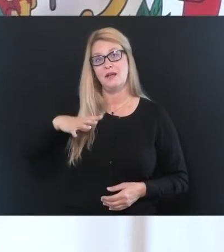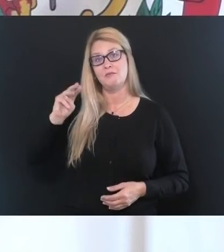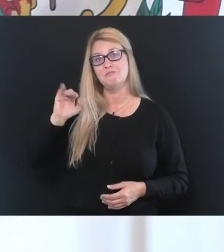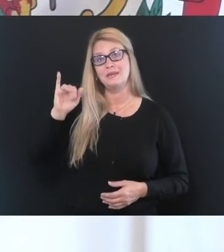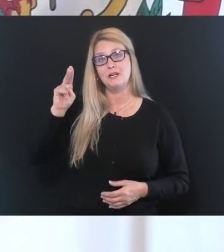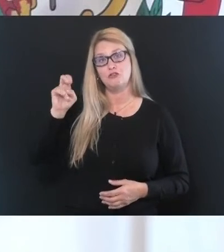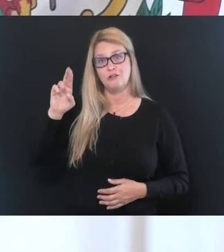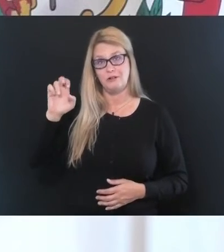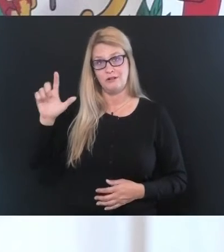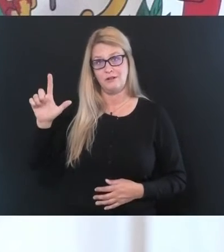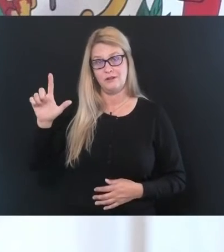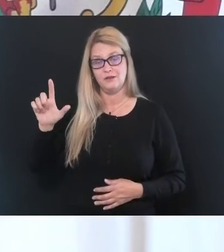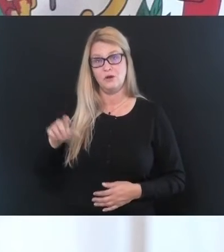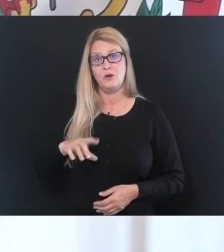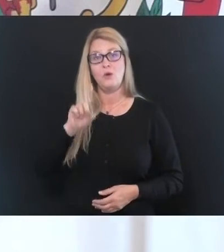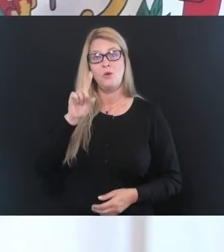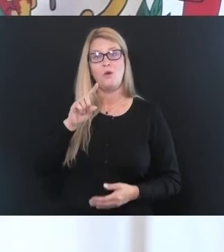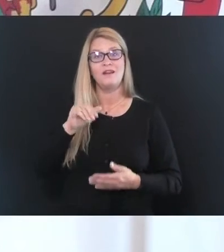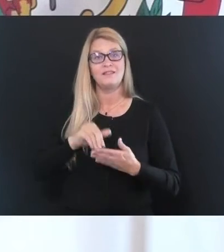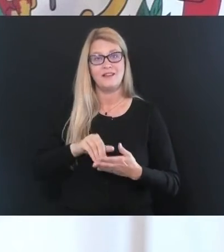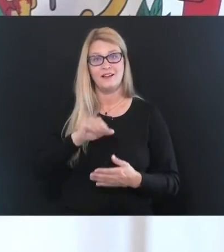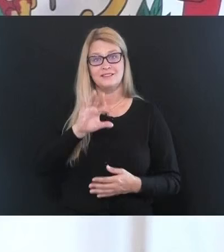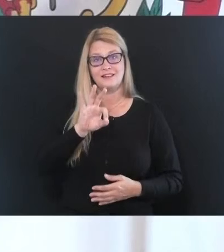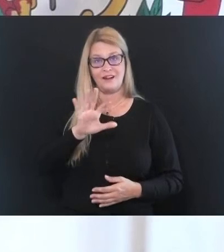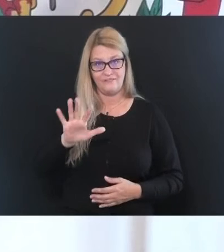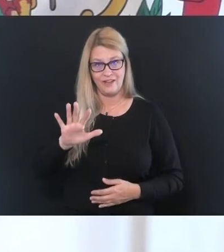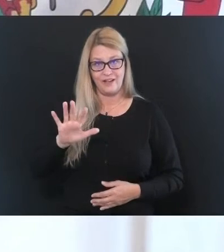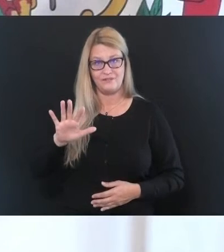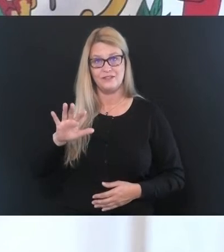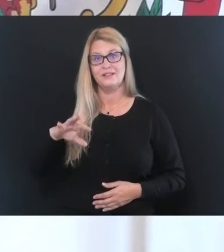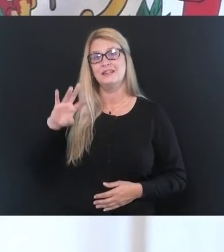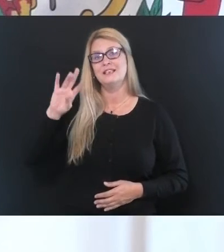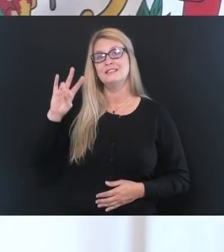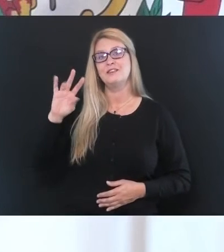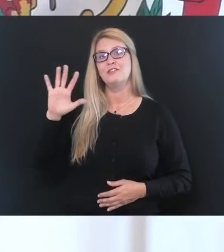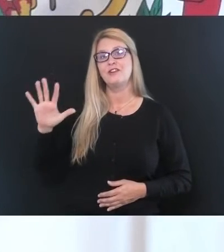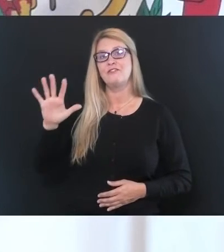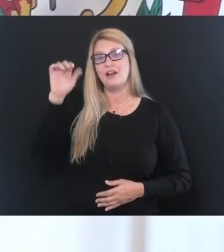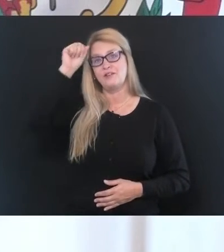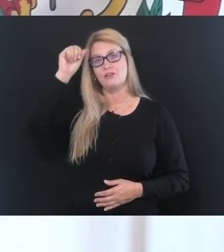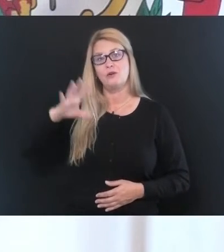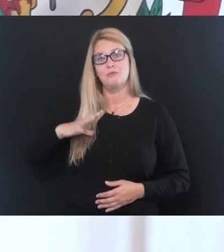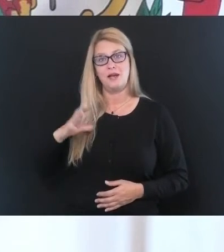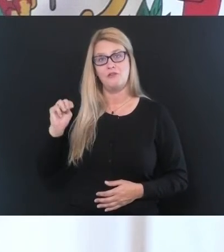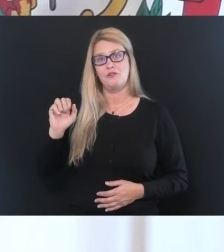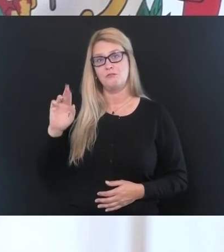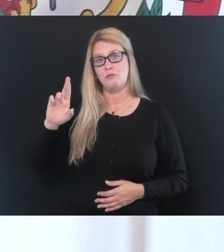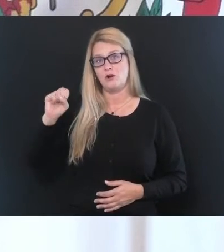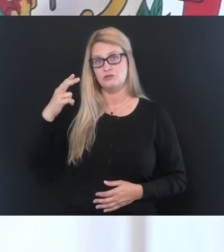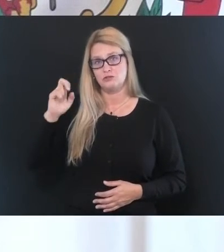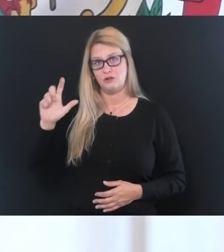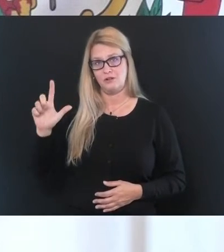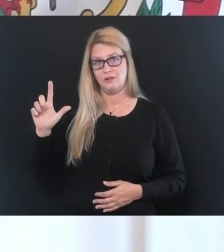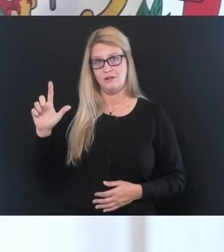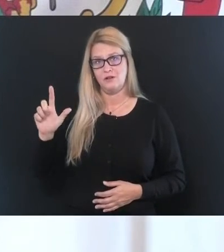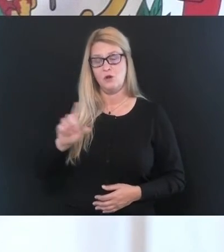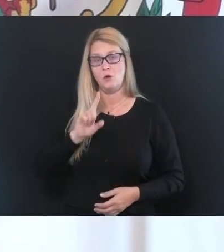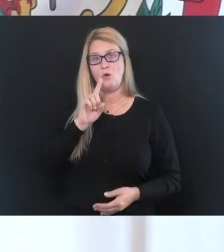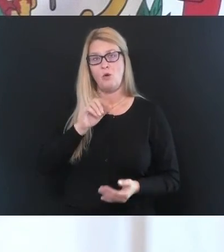Mineral County. Our 1,095th death, a 75-year-old male from Marshall County.